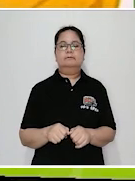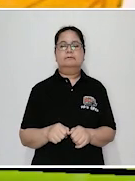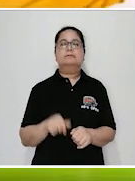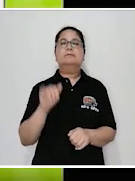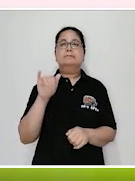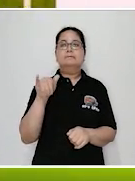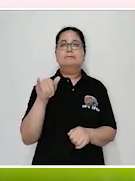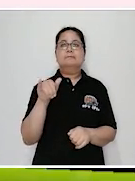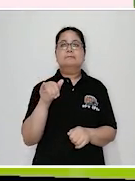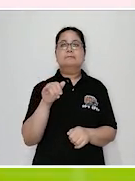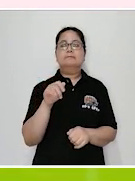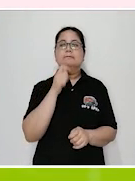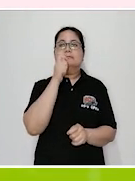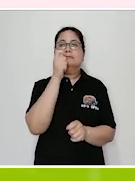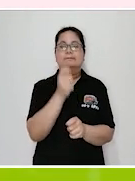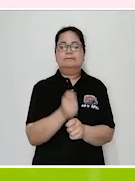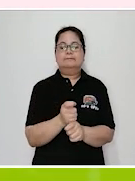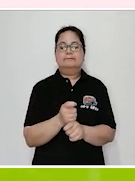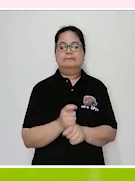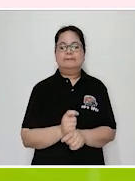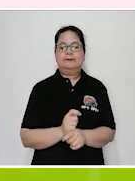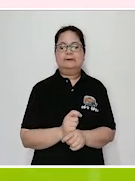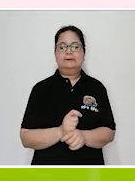Yes! That is true.